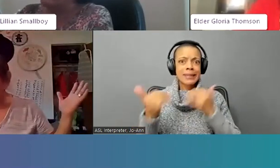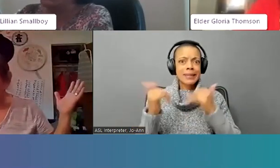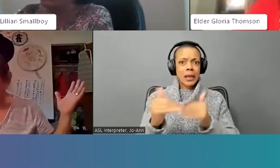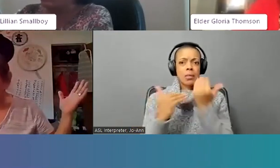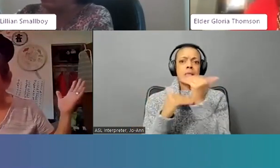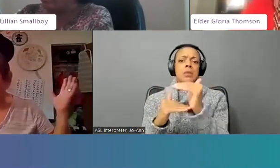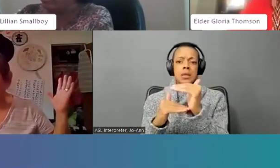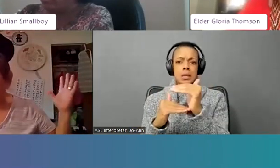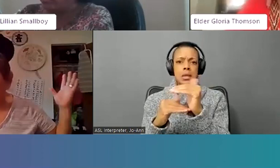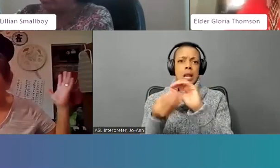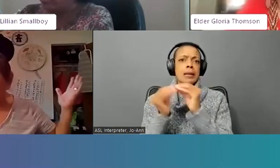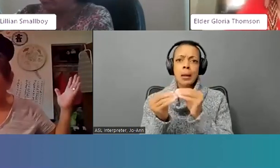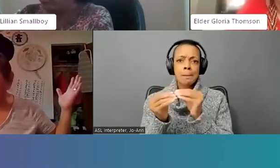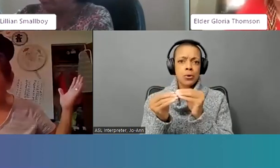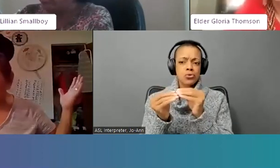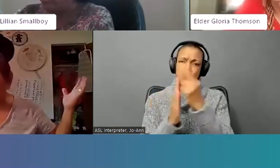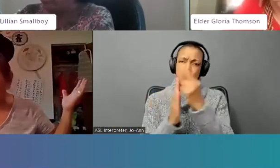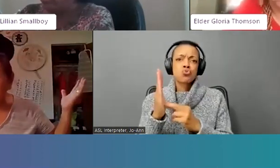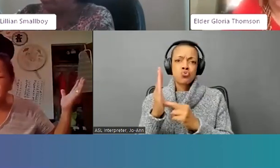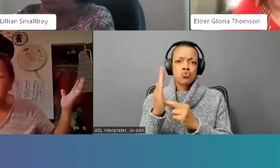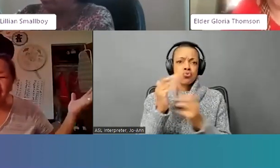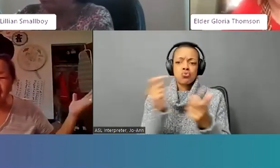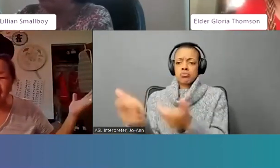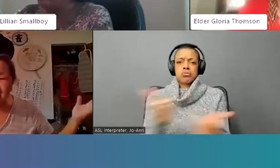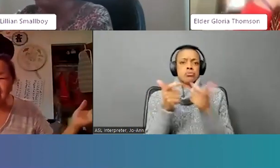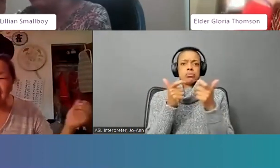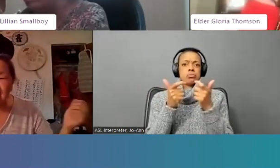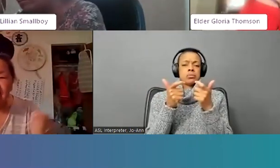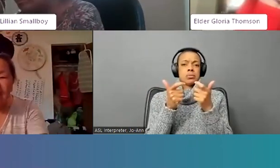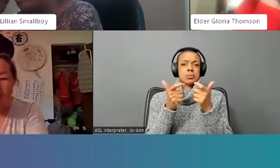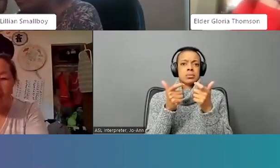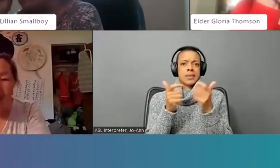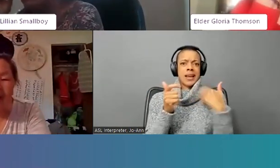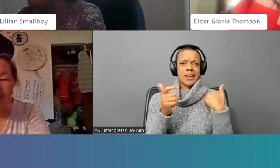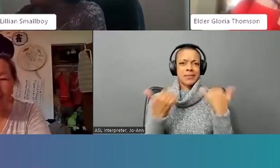and way back then before colonized,